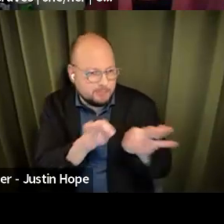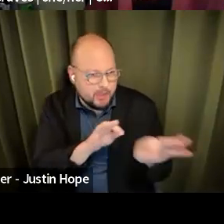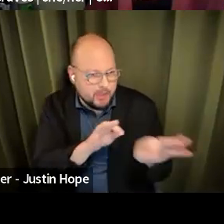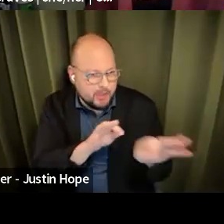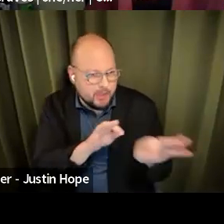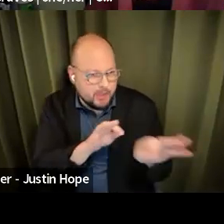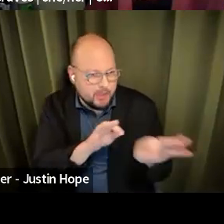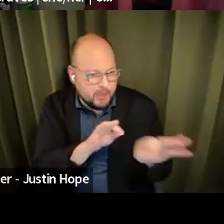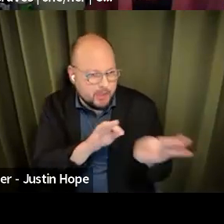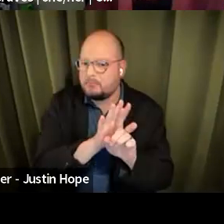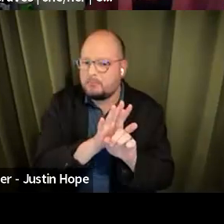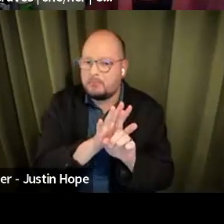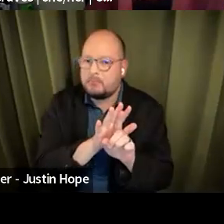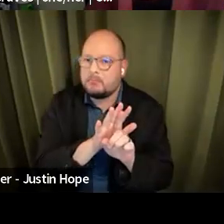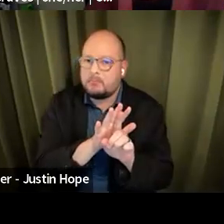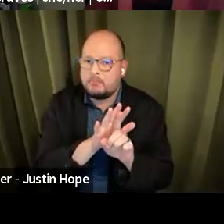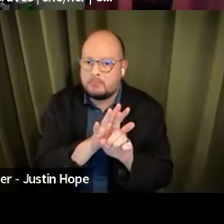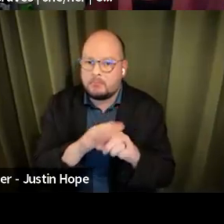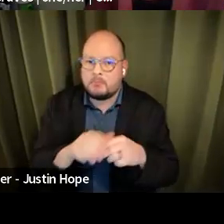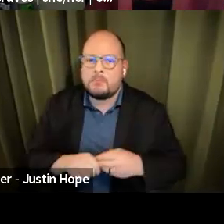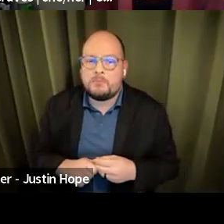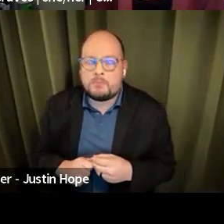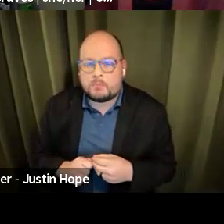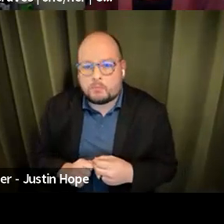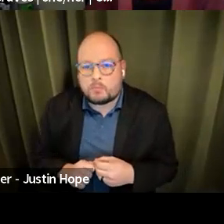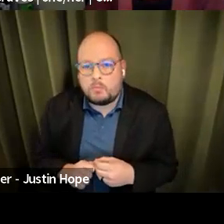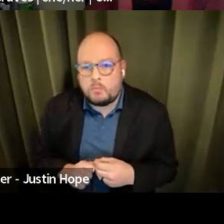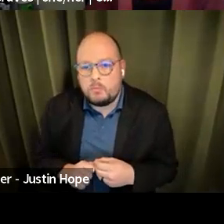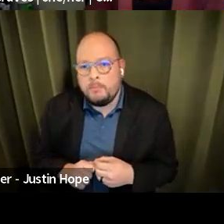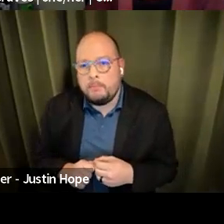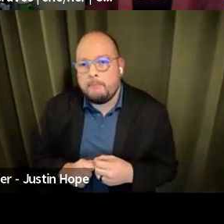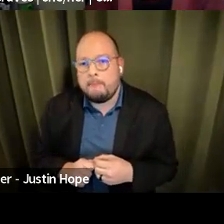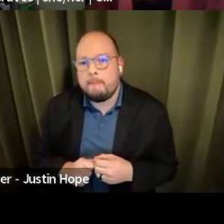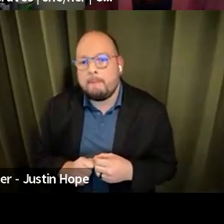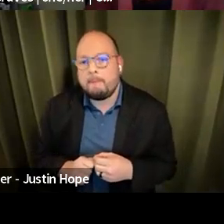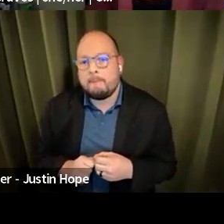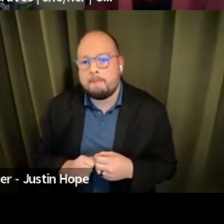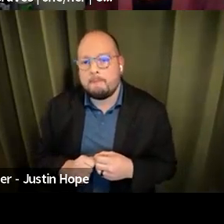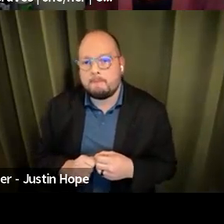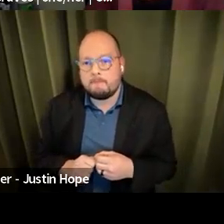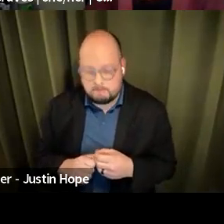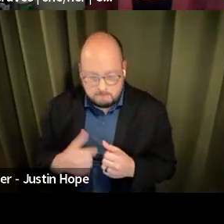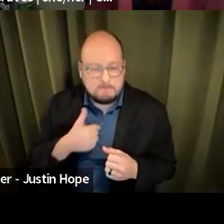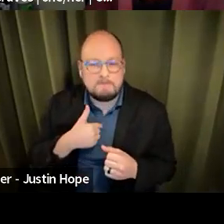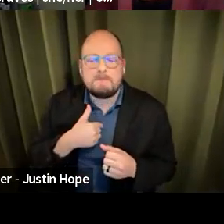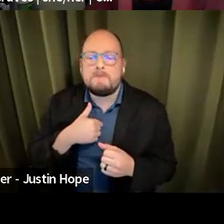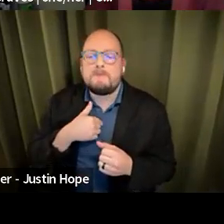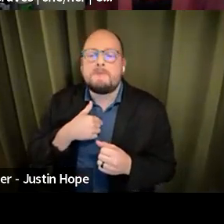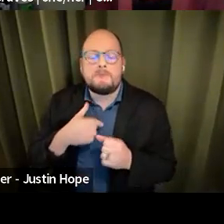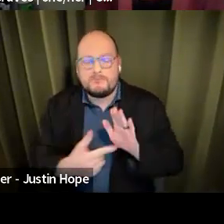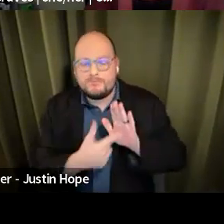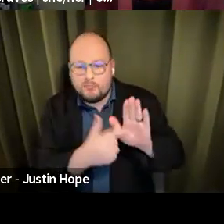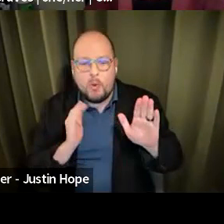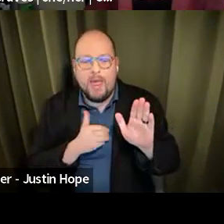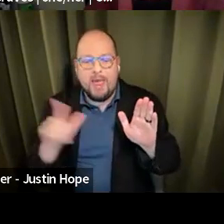and joins the health center. I present a little bit on the language access plan, why